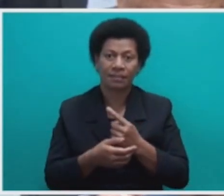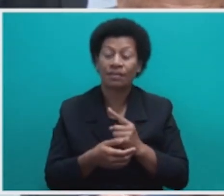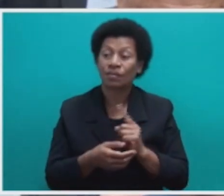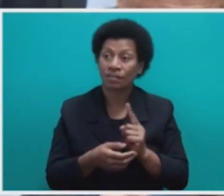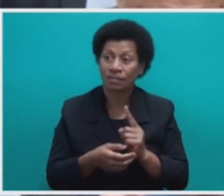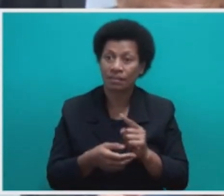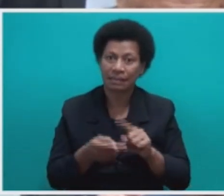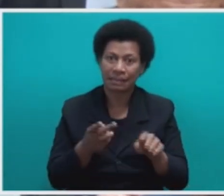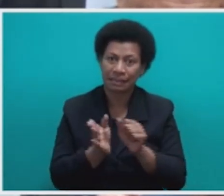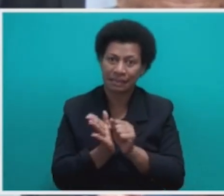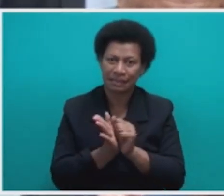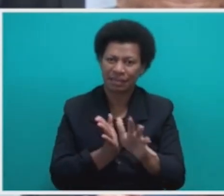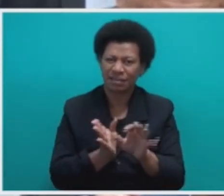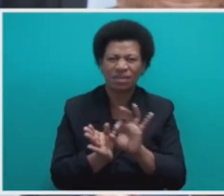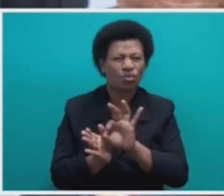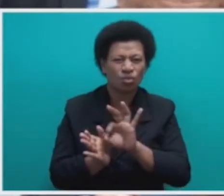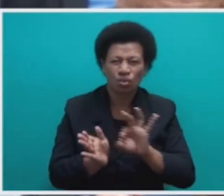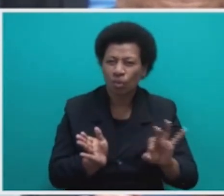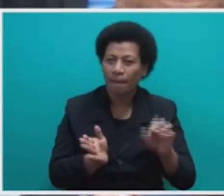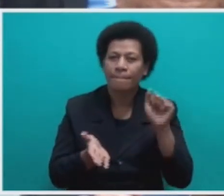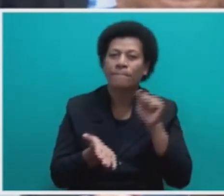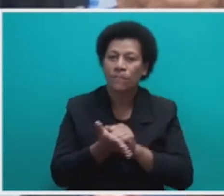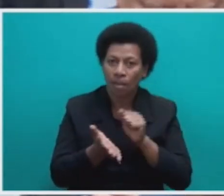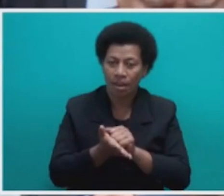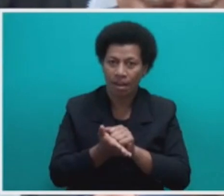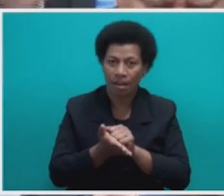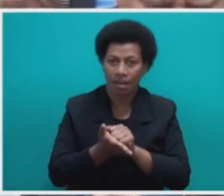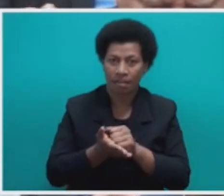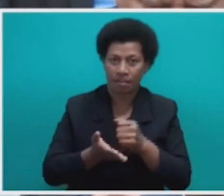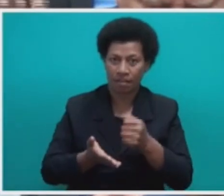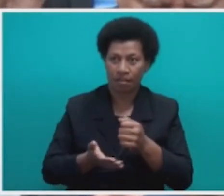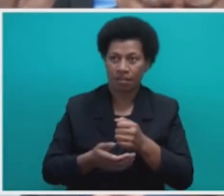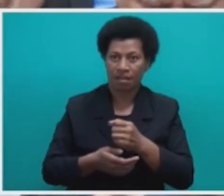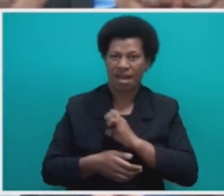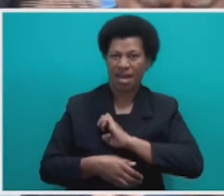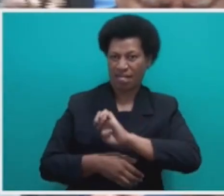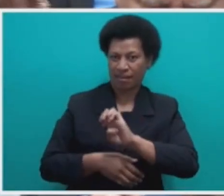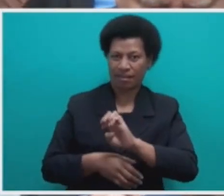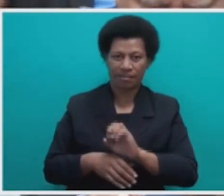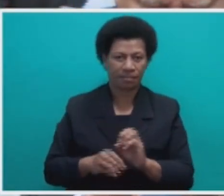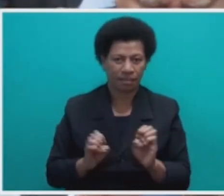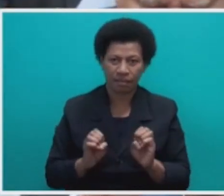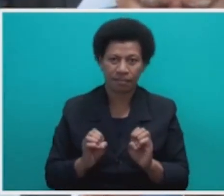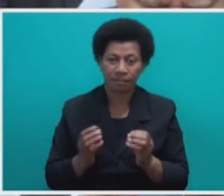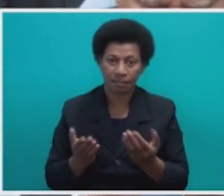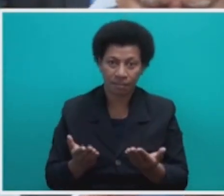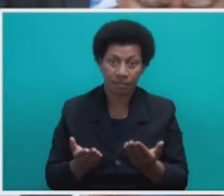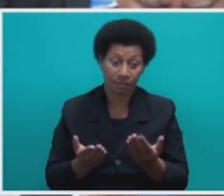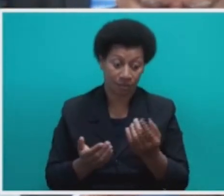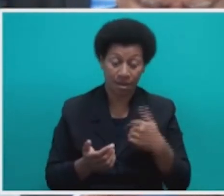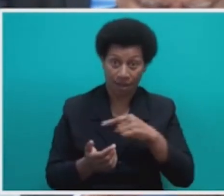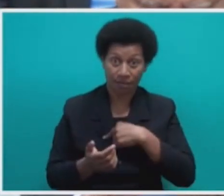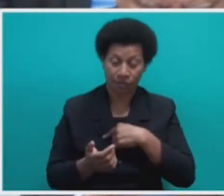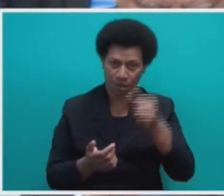sense unethical. So we haven't completely, and we made sure, because we realized that the